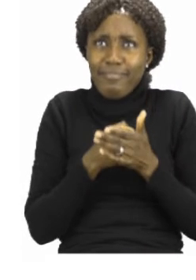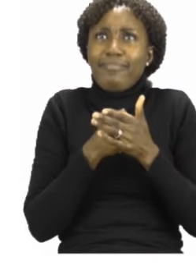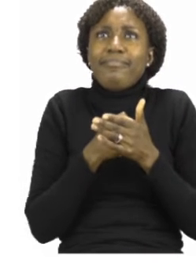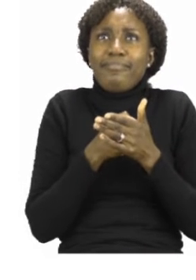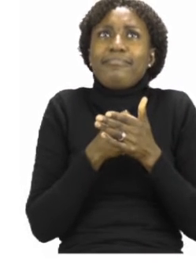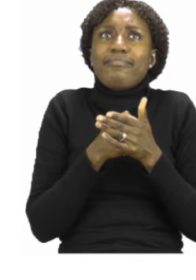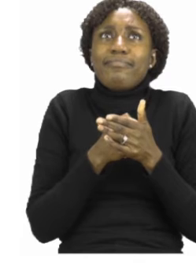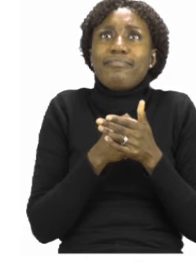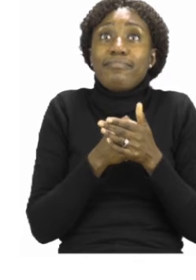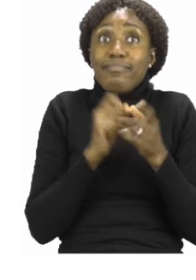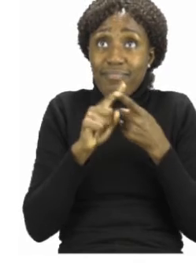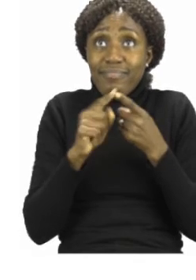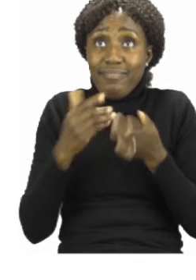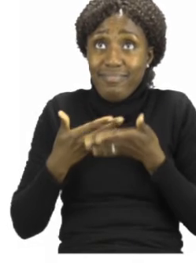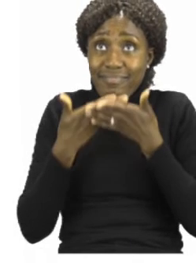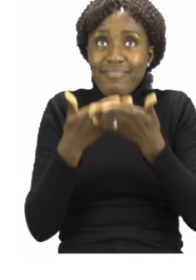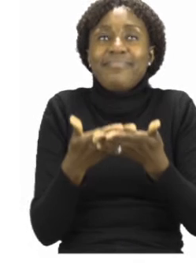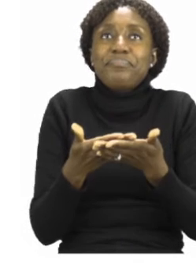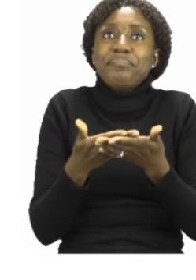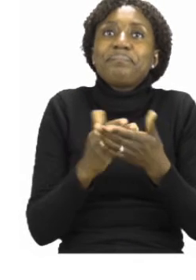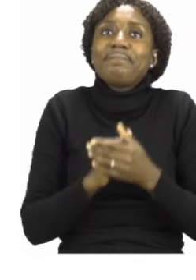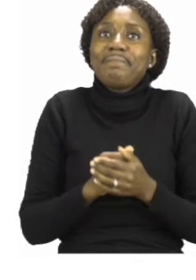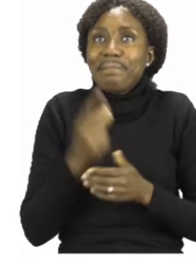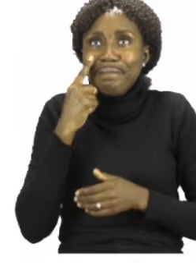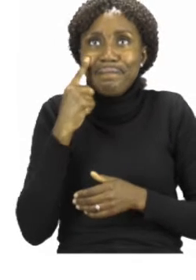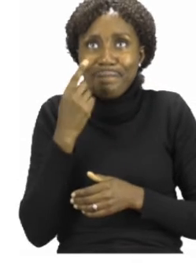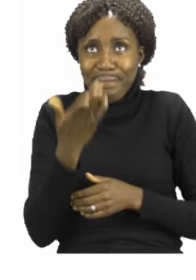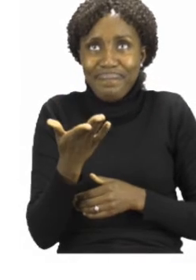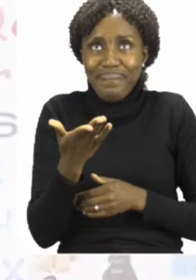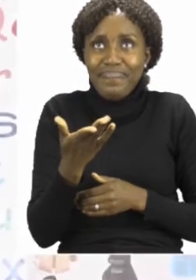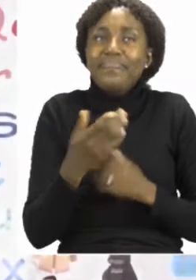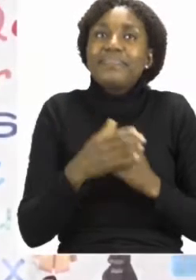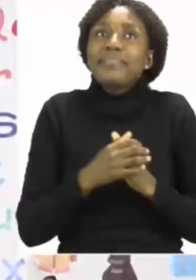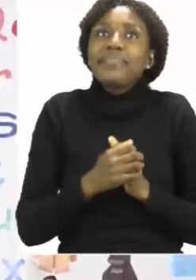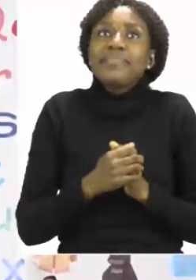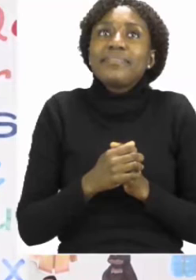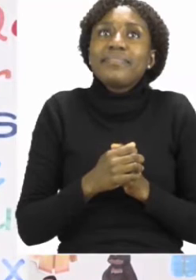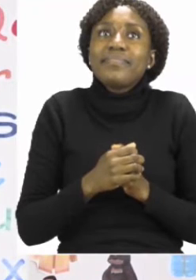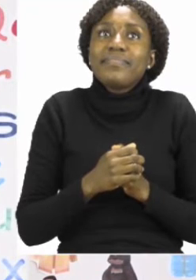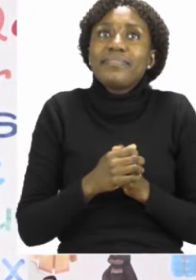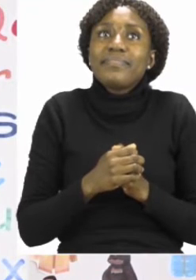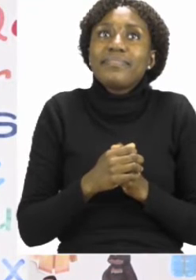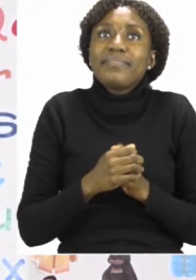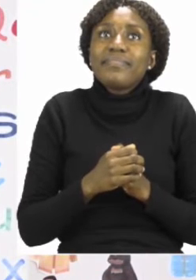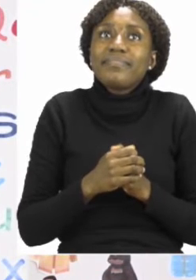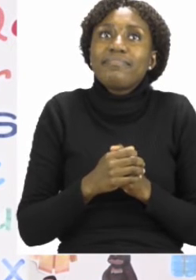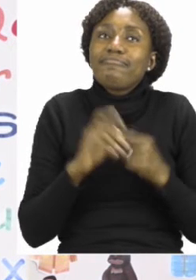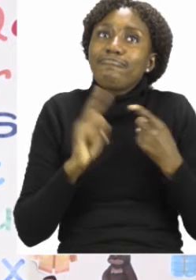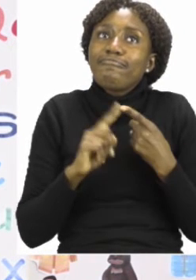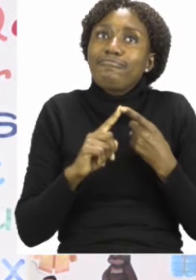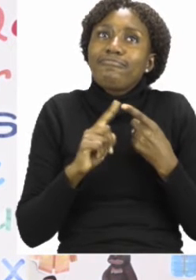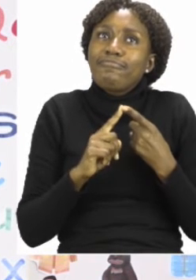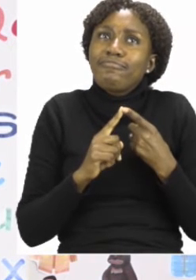least one together. Let's take a look at the board. Now, the first one we're going to do